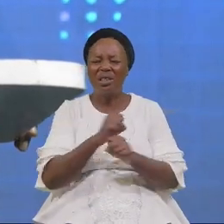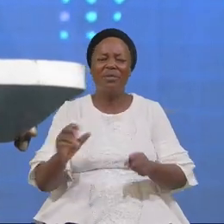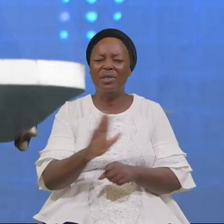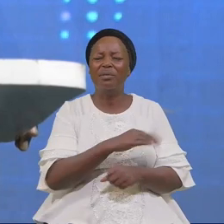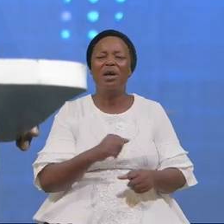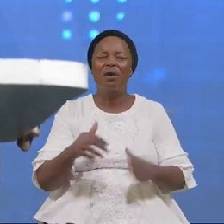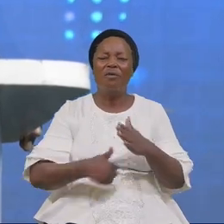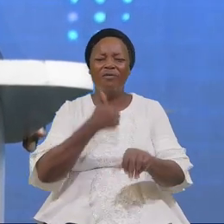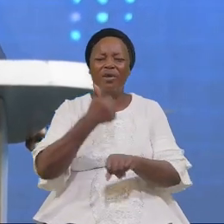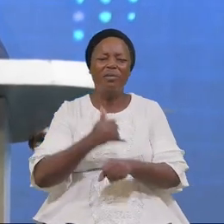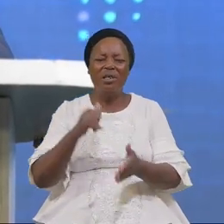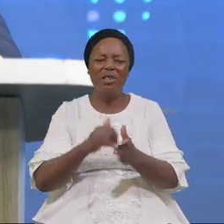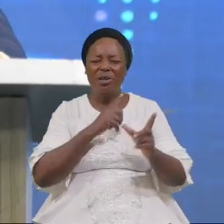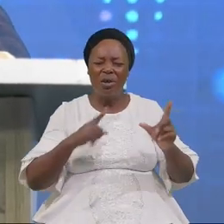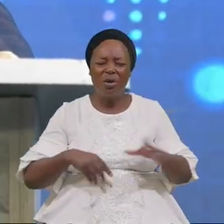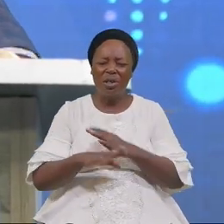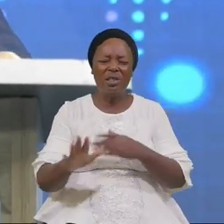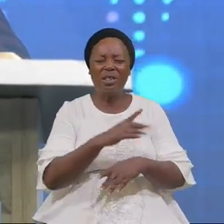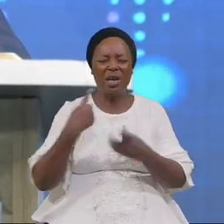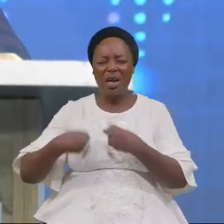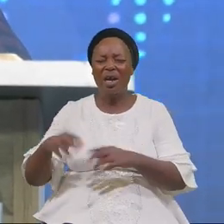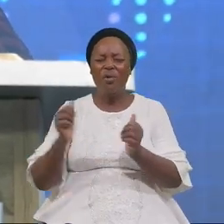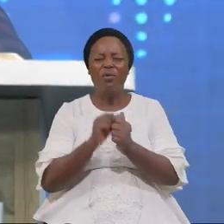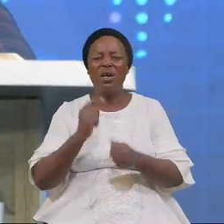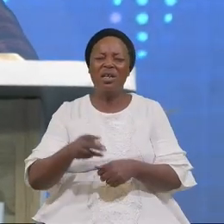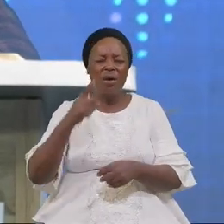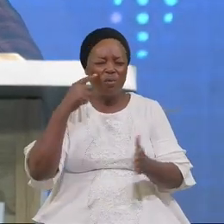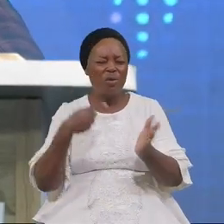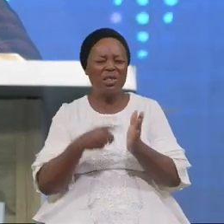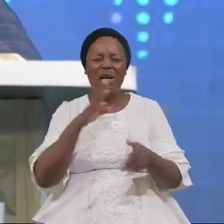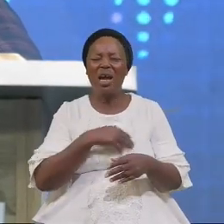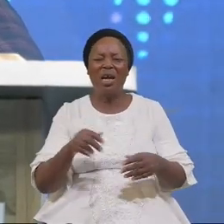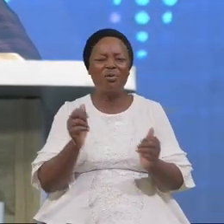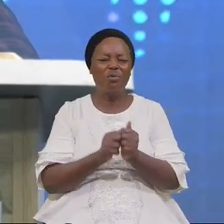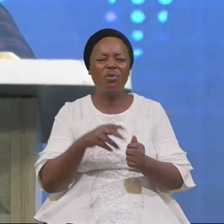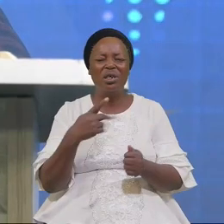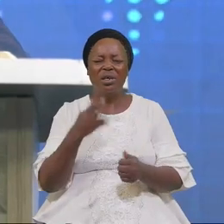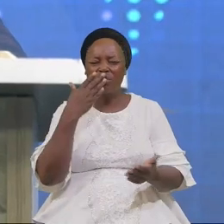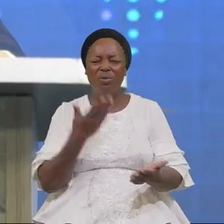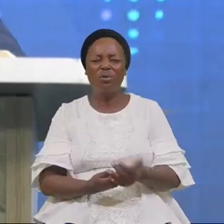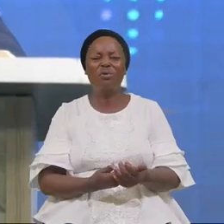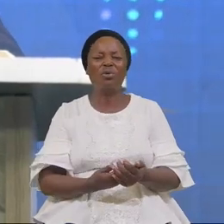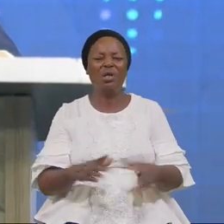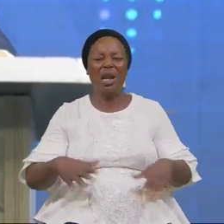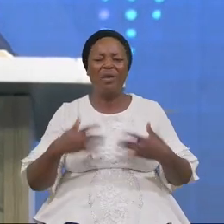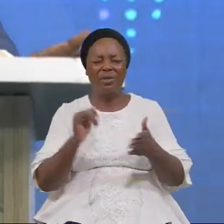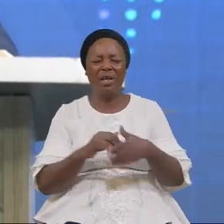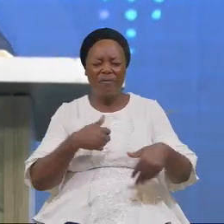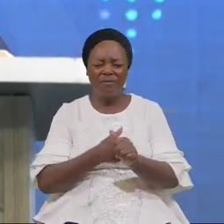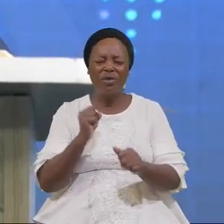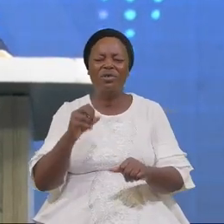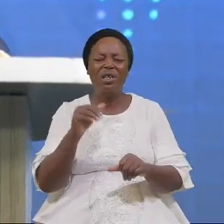Lord, in their hearts, with a witness and with a good life that follows. In